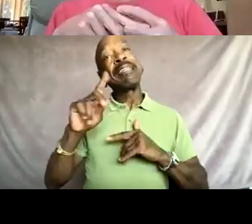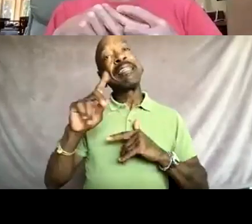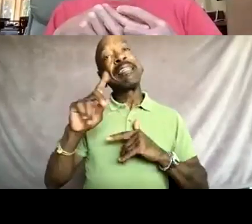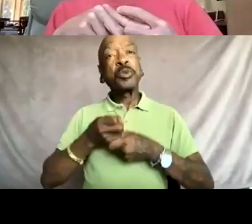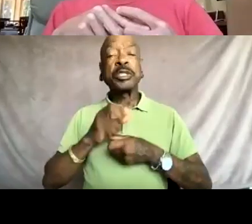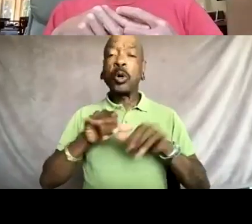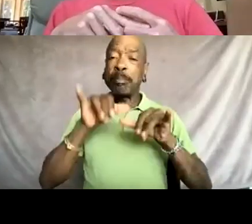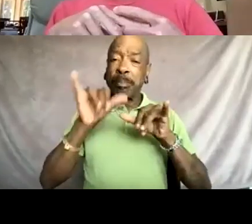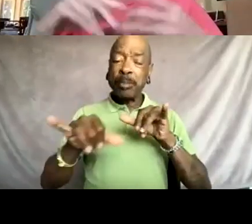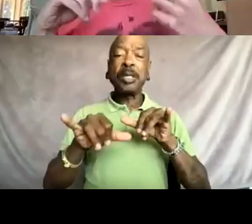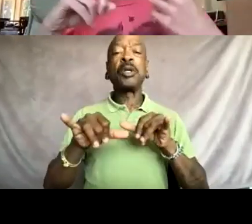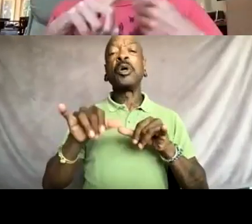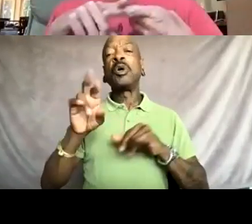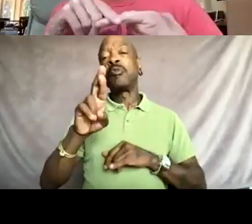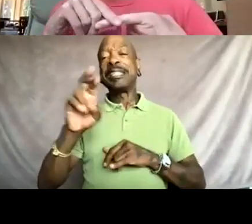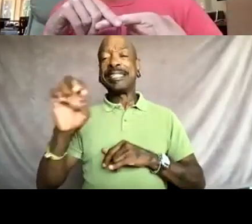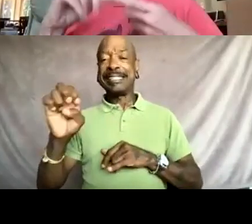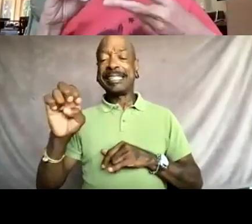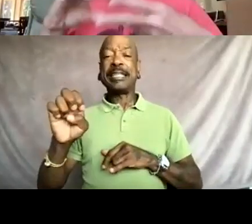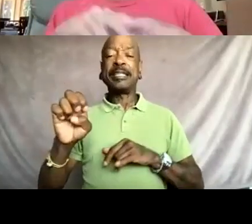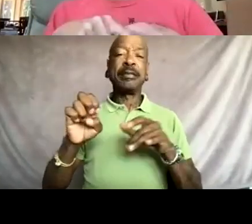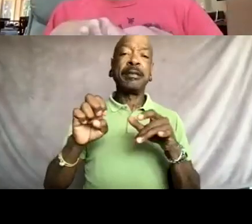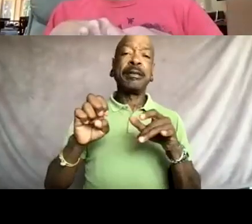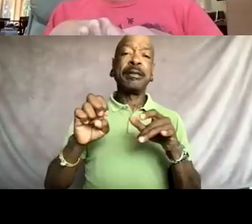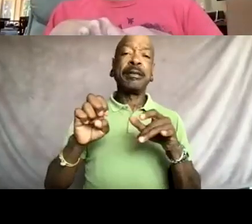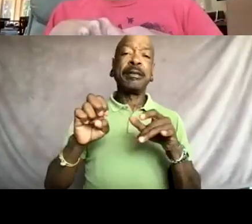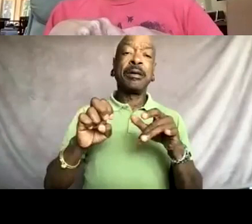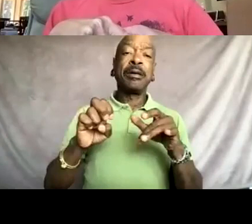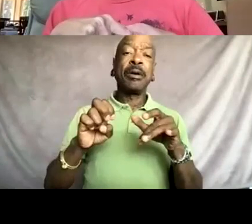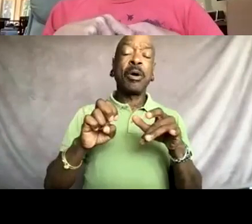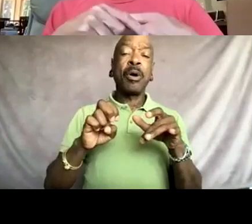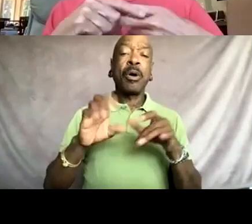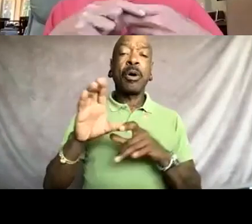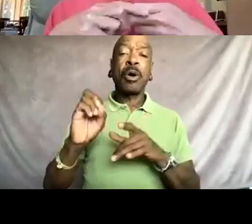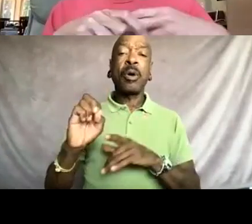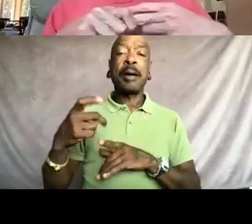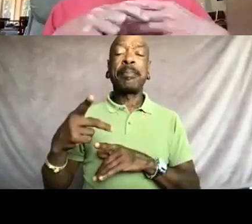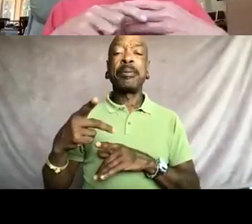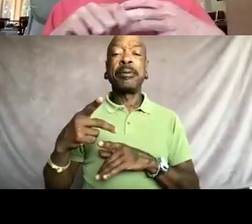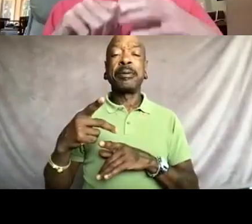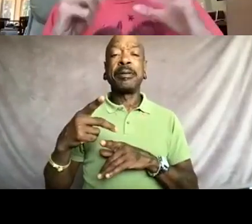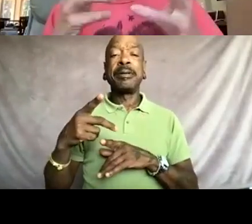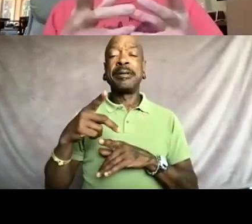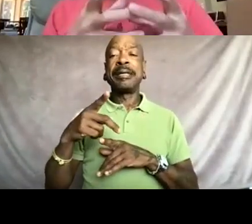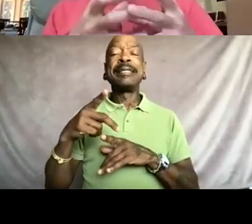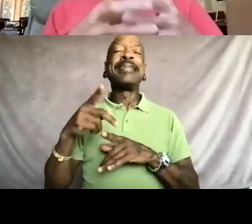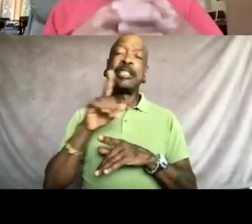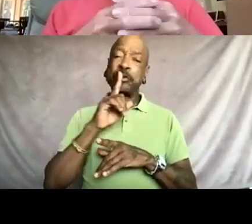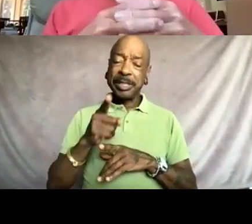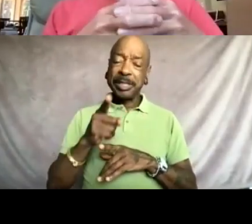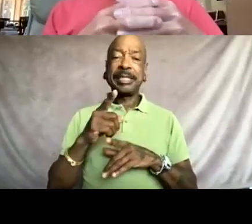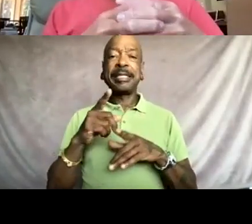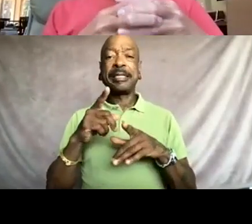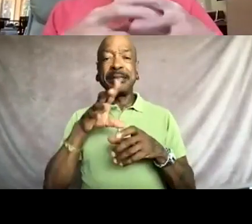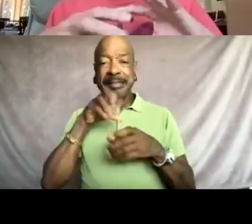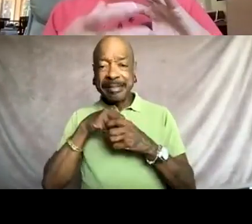estate cooperative, those are not kinds of entities or special tax categories. Those are really comprised of